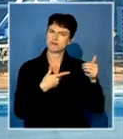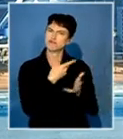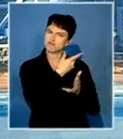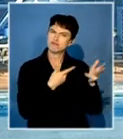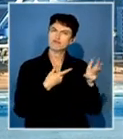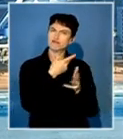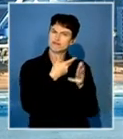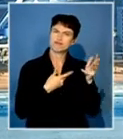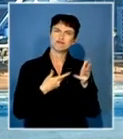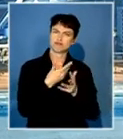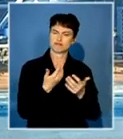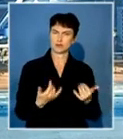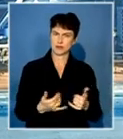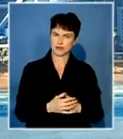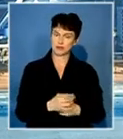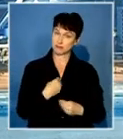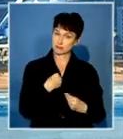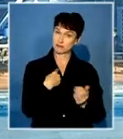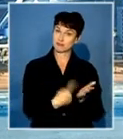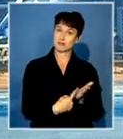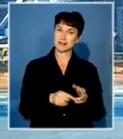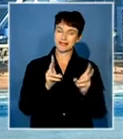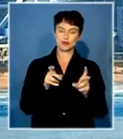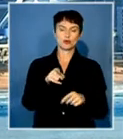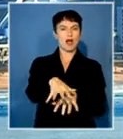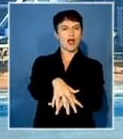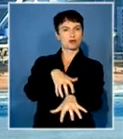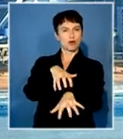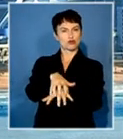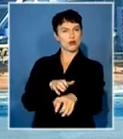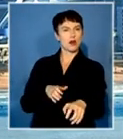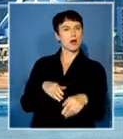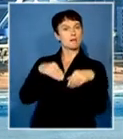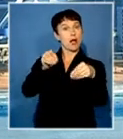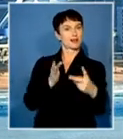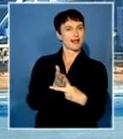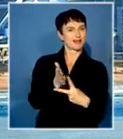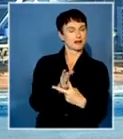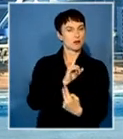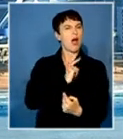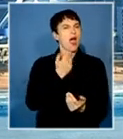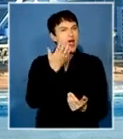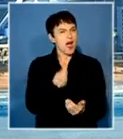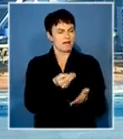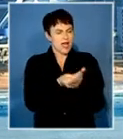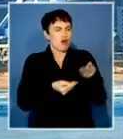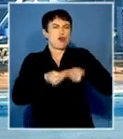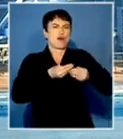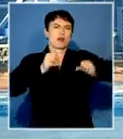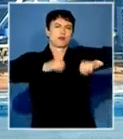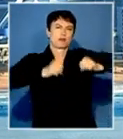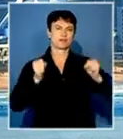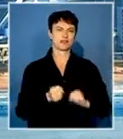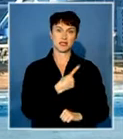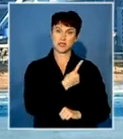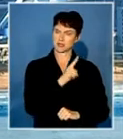were discussing actually the agricultural market access issues in the Economic Partnership Agreement negotiations. He did